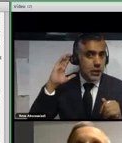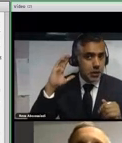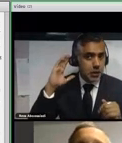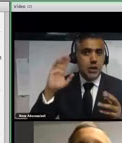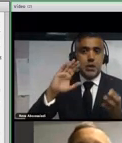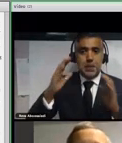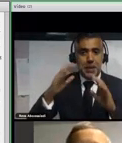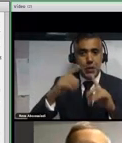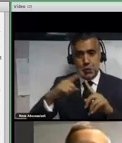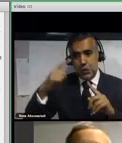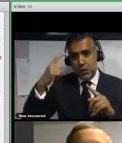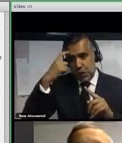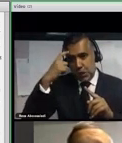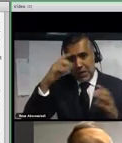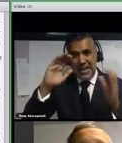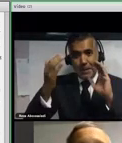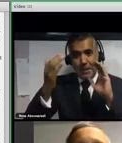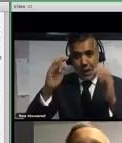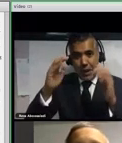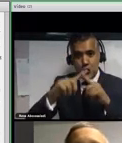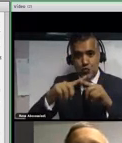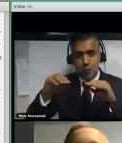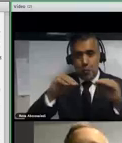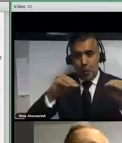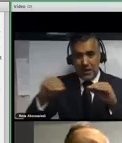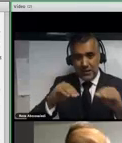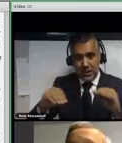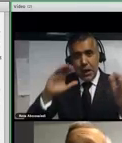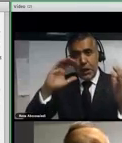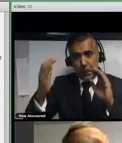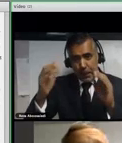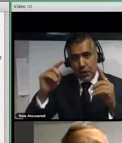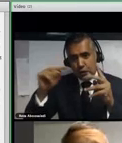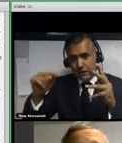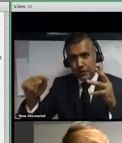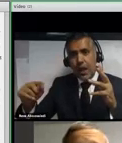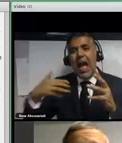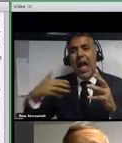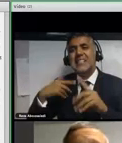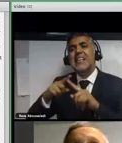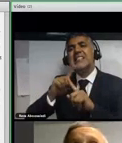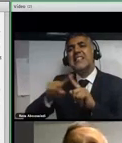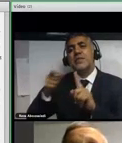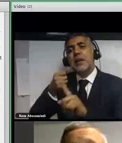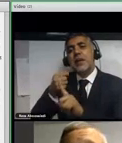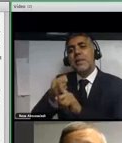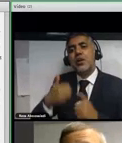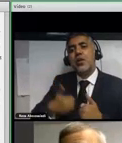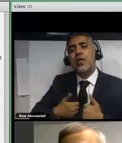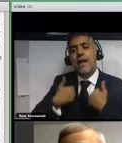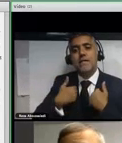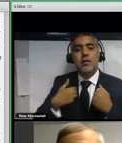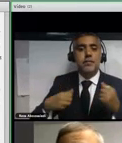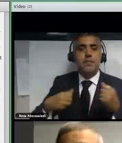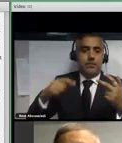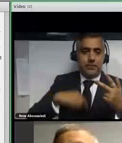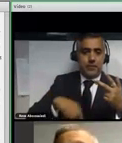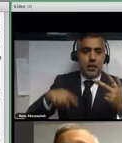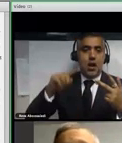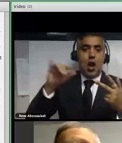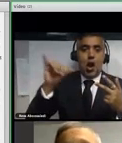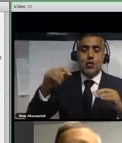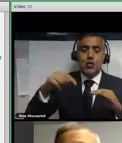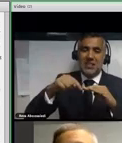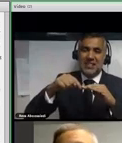cognition versus mobility, that might have a very different impact on their lives. And also the degree of disability, right? Some